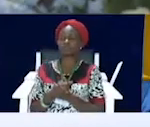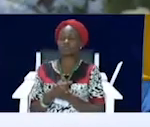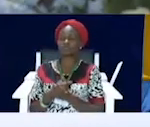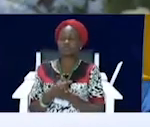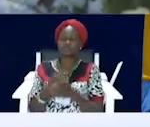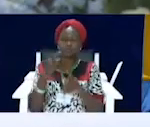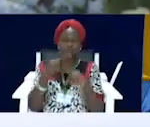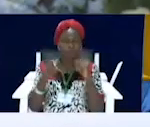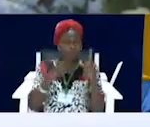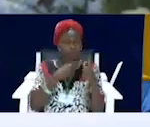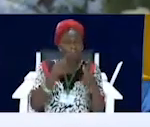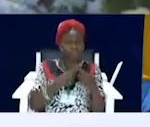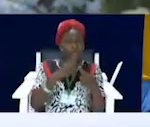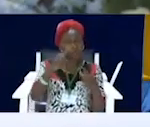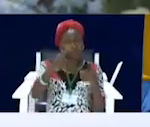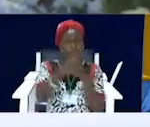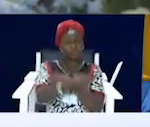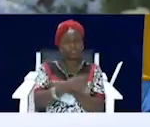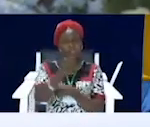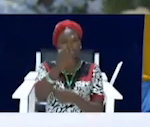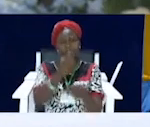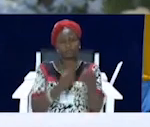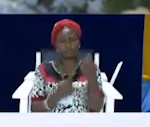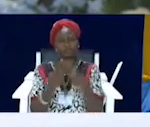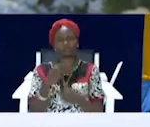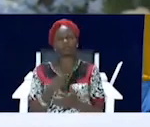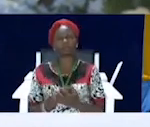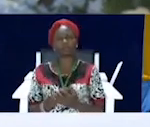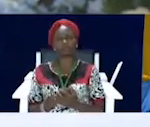But then his day came,